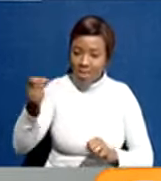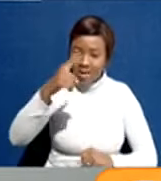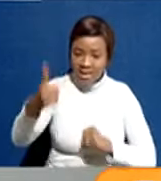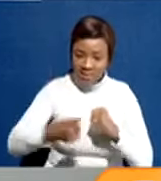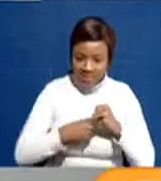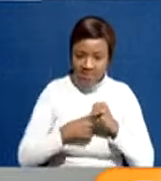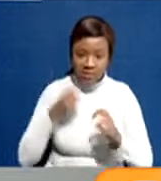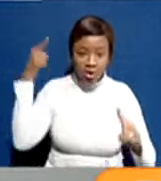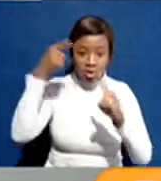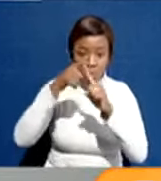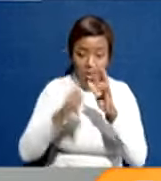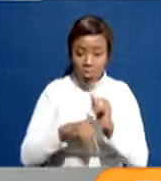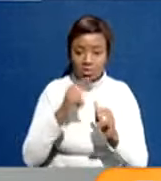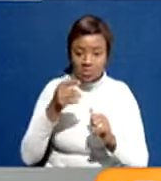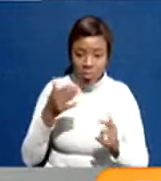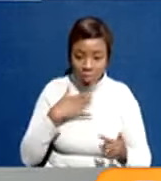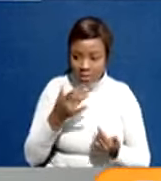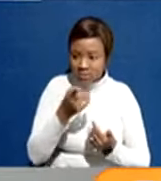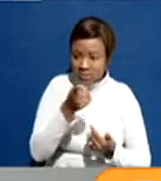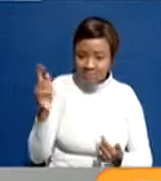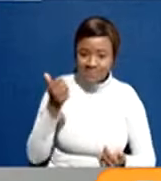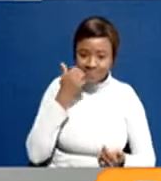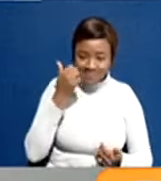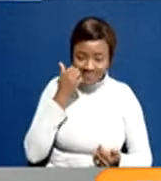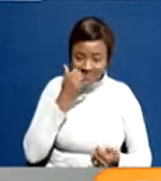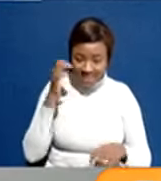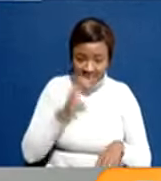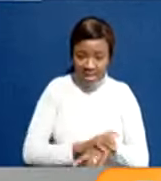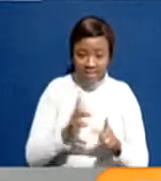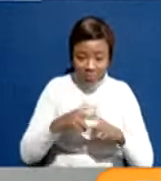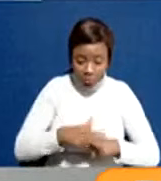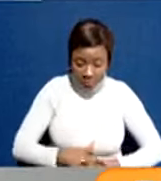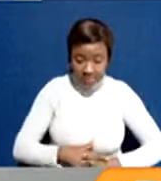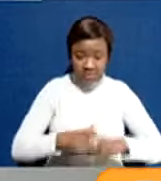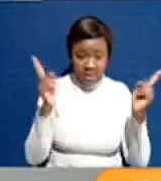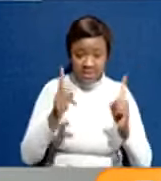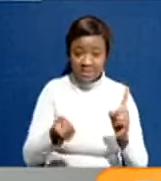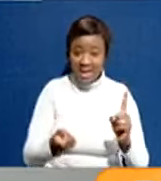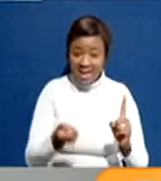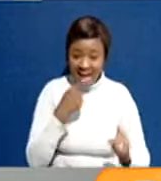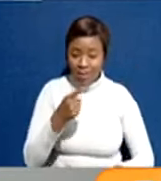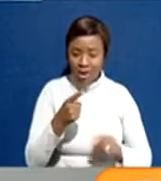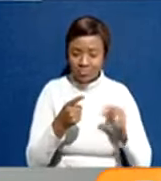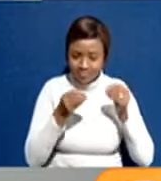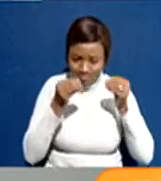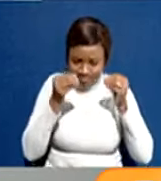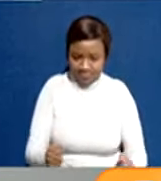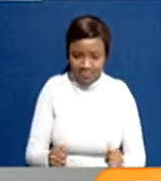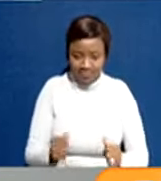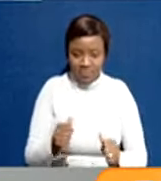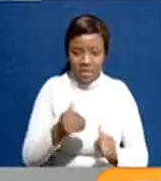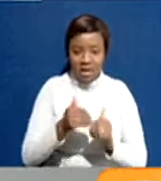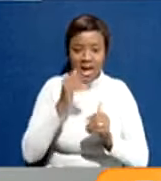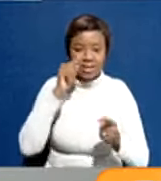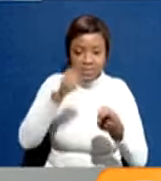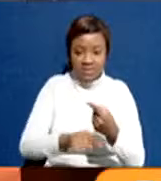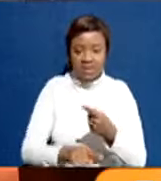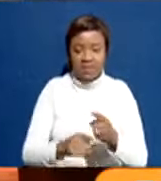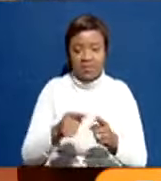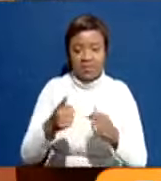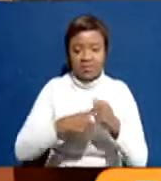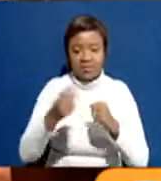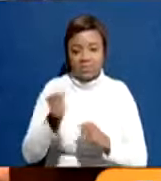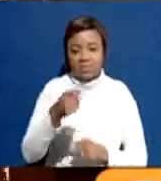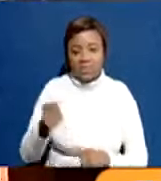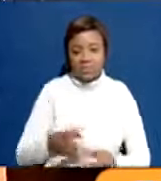of TB patients to ensure that once they initiate their TB treatment, that they complete their treatment until the very end.